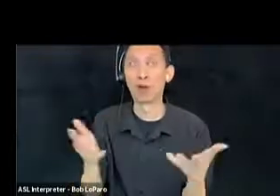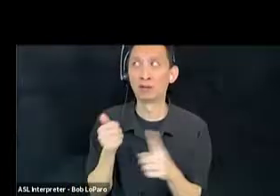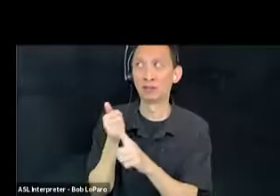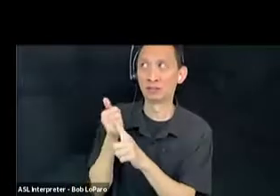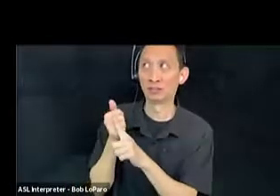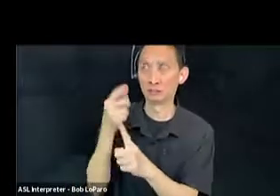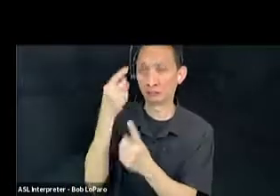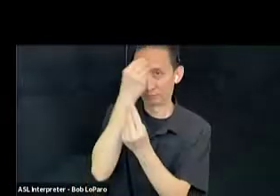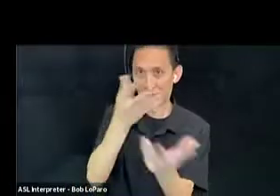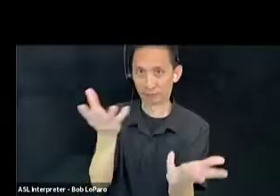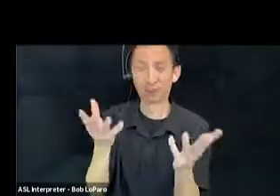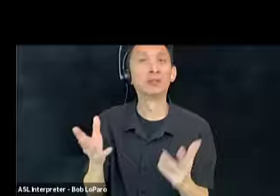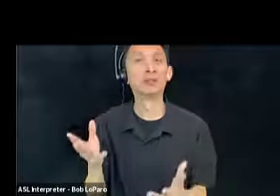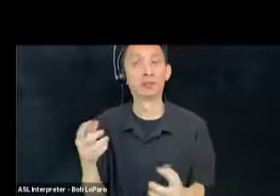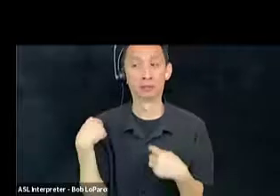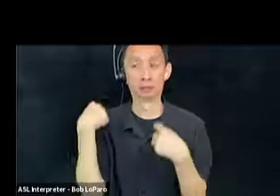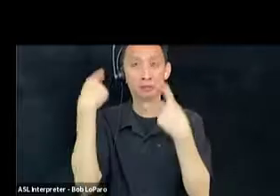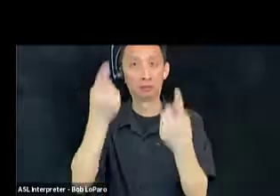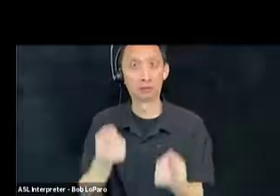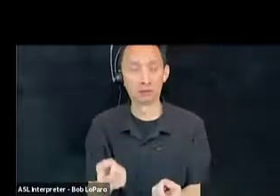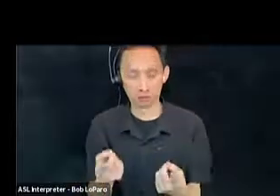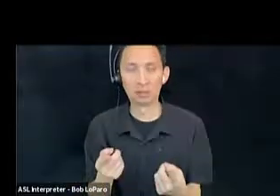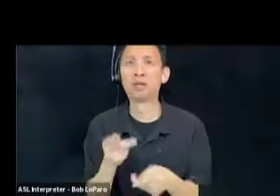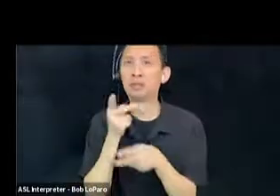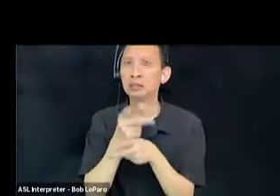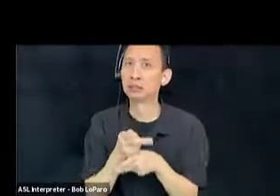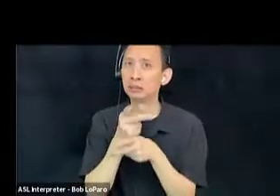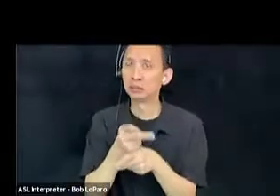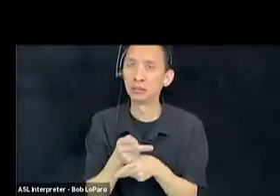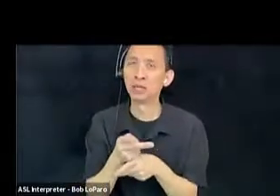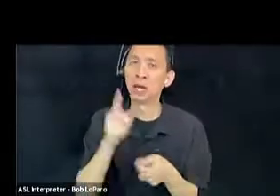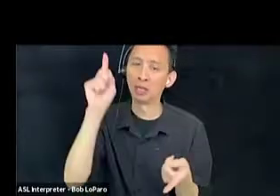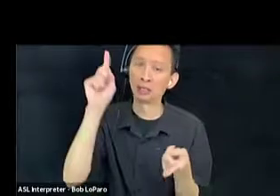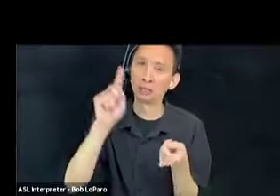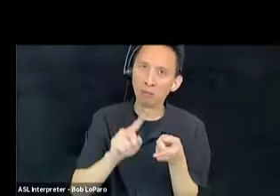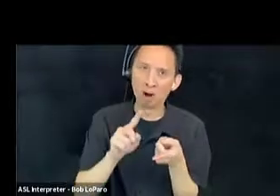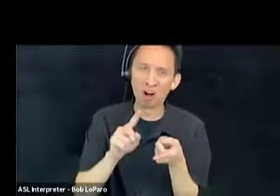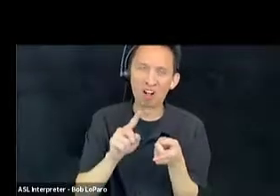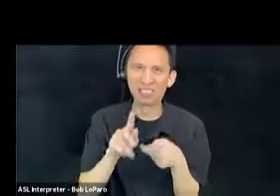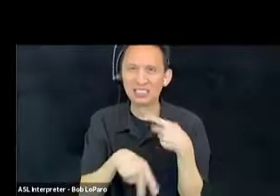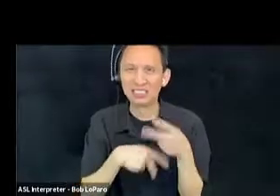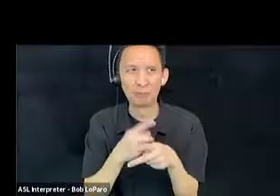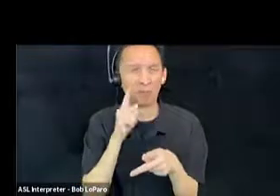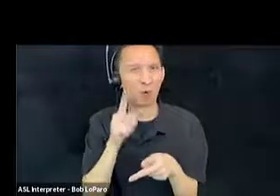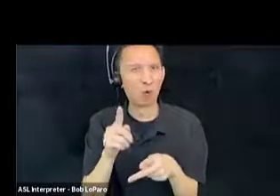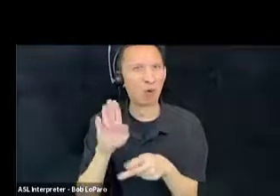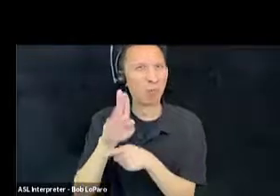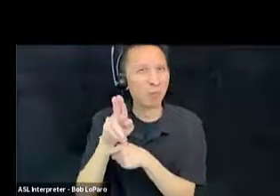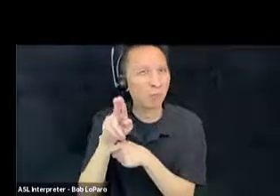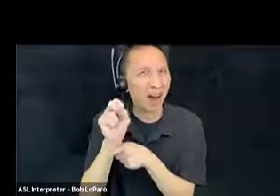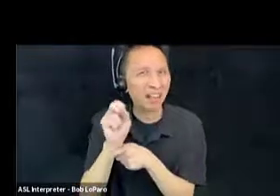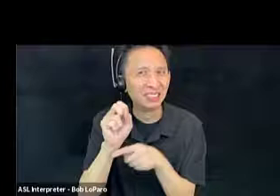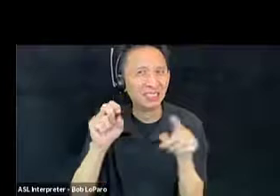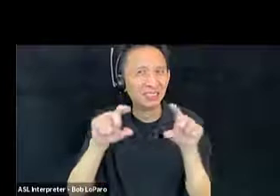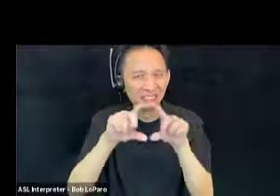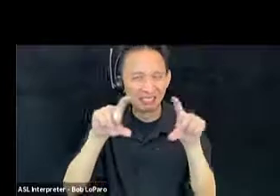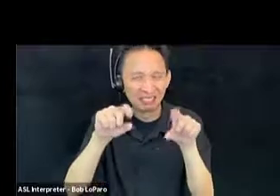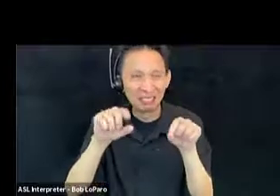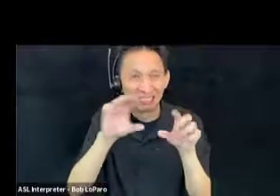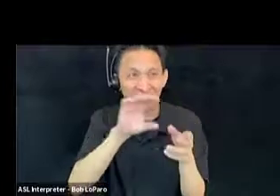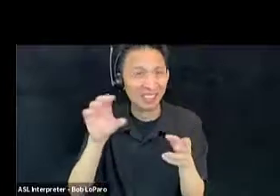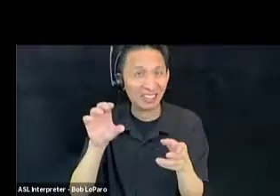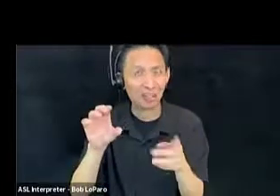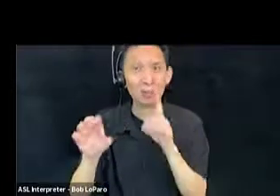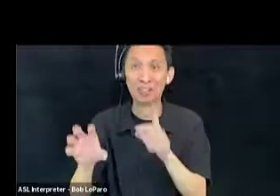said that we have always had to be very careful about using smaller versions. Example, a small bus would not connect the actual